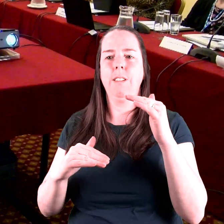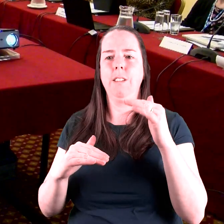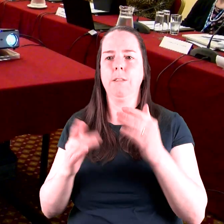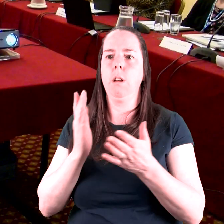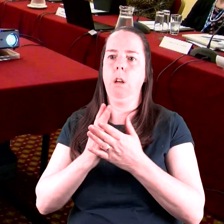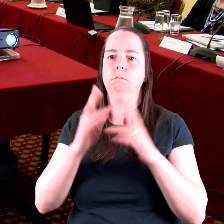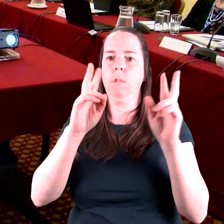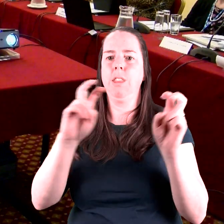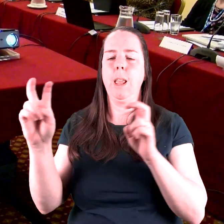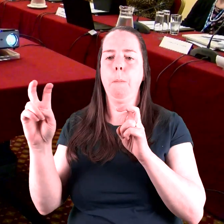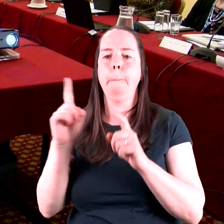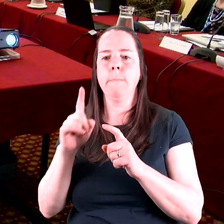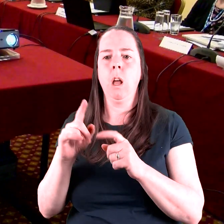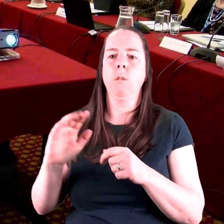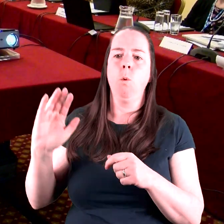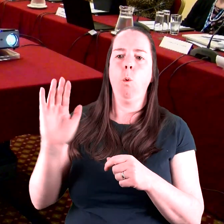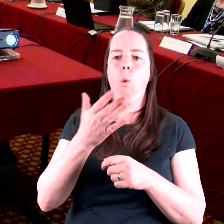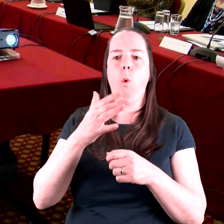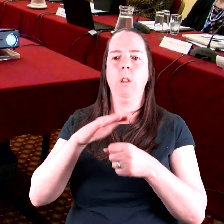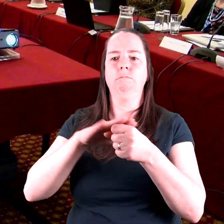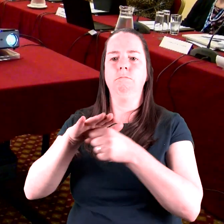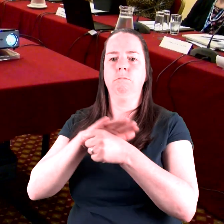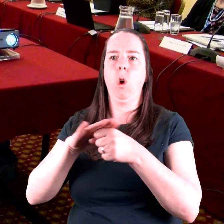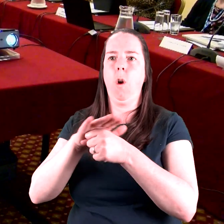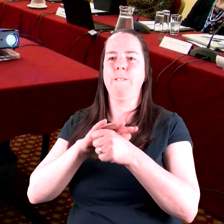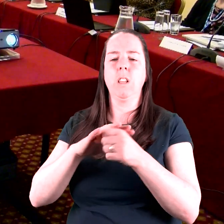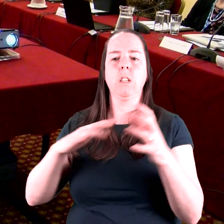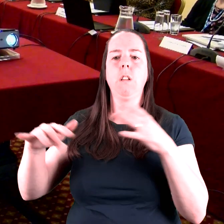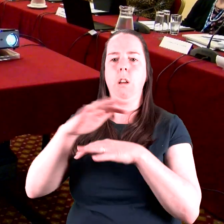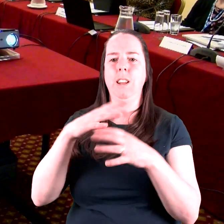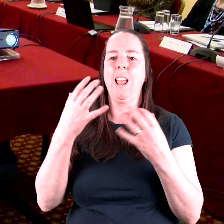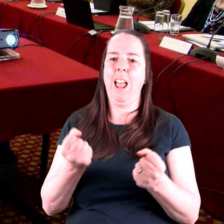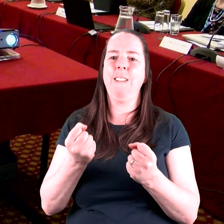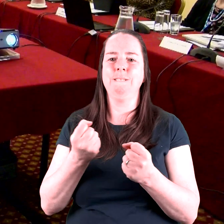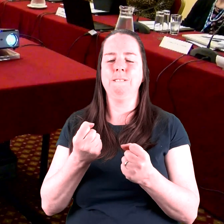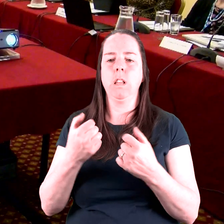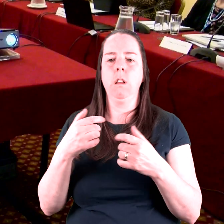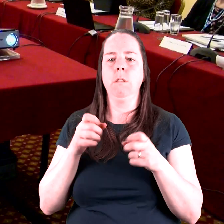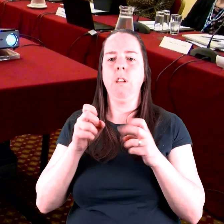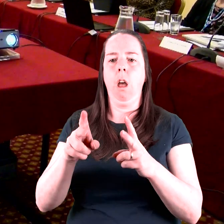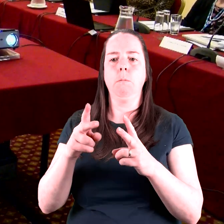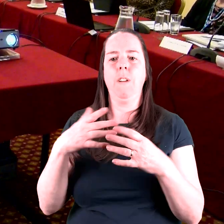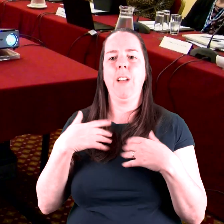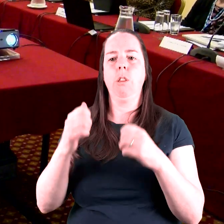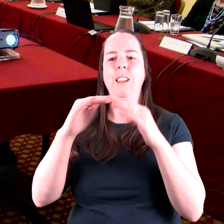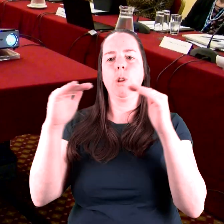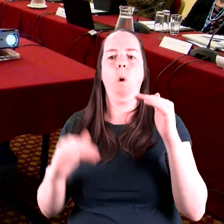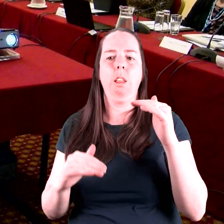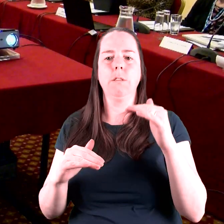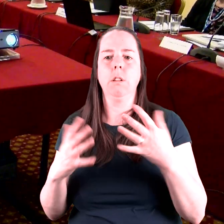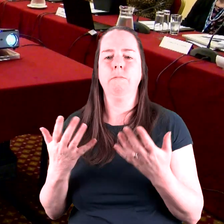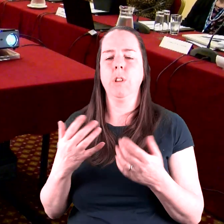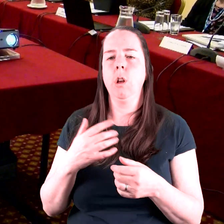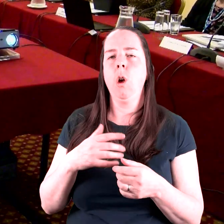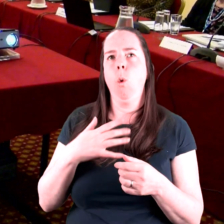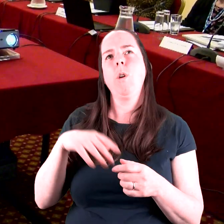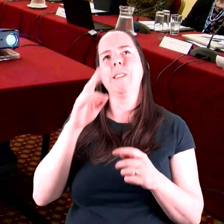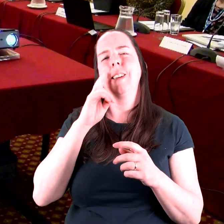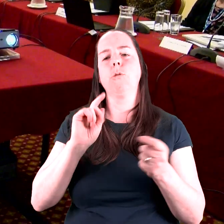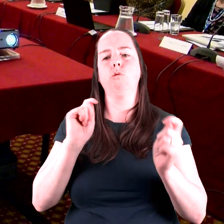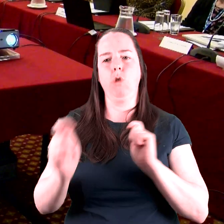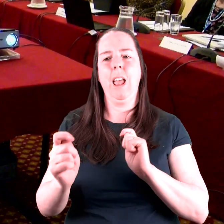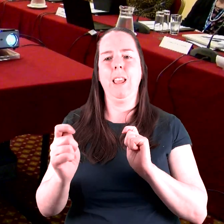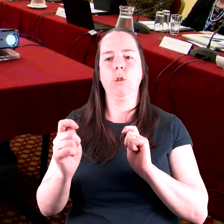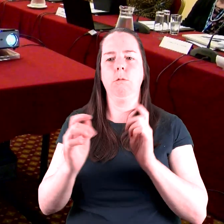is a theme, but every section of society has some type of health inequality. So I just wonder, I like it, I'm happy to see that change,